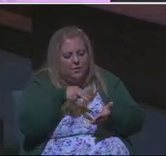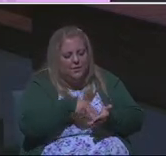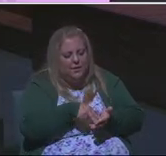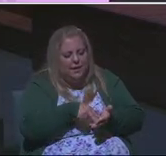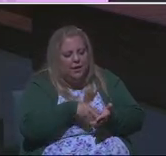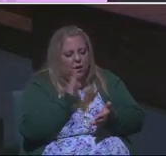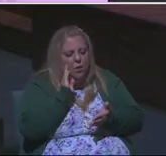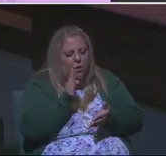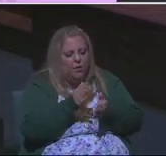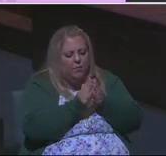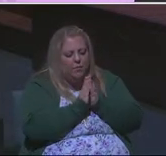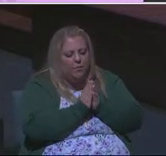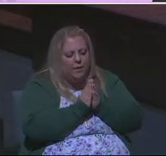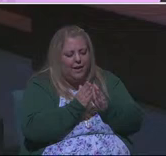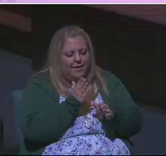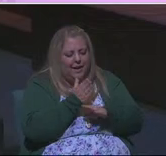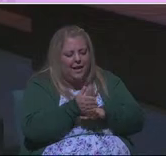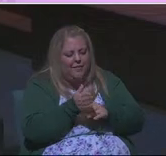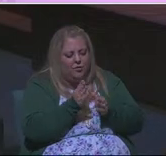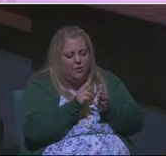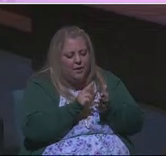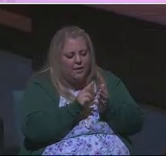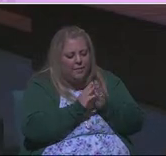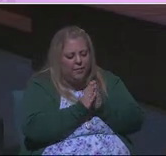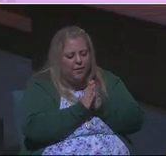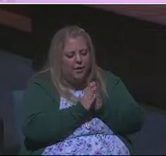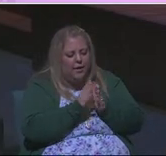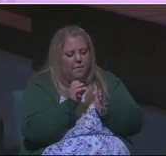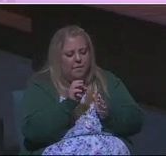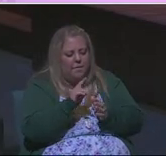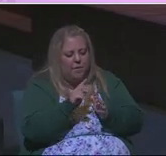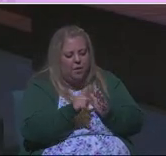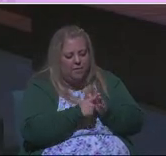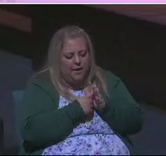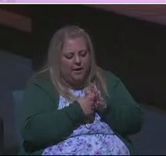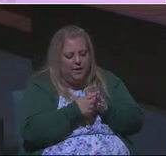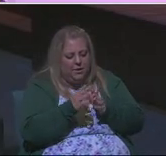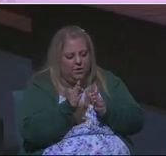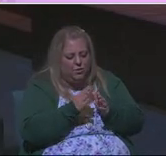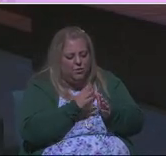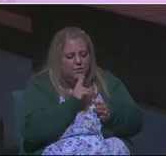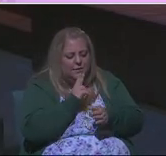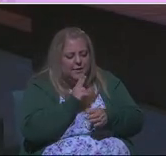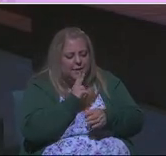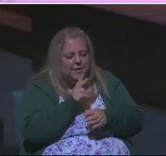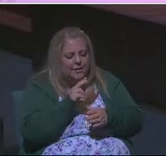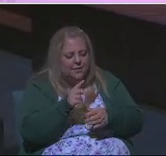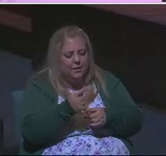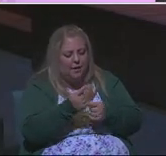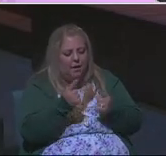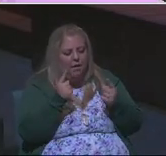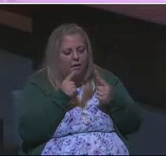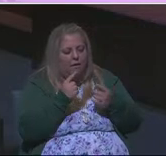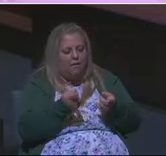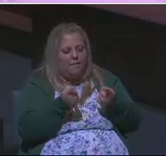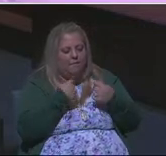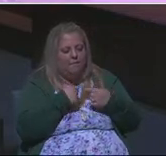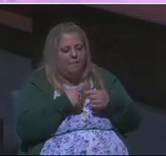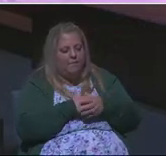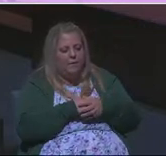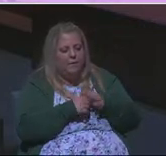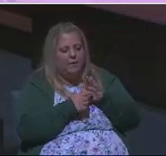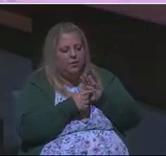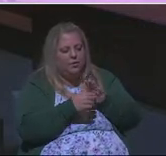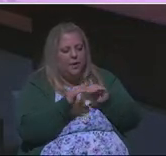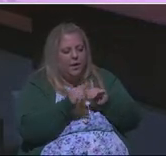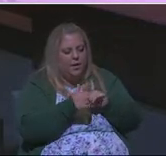pray. And after we pray, Mark's going to begin to sing. And I would invite you to step out from where you are and come. And let us show you how to know the Lord before